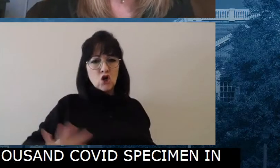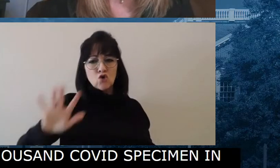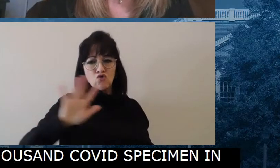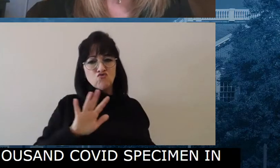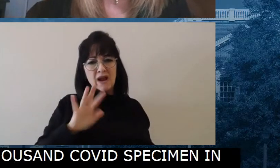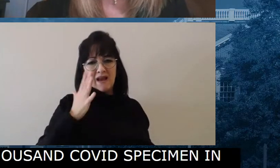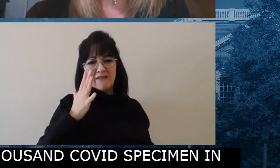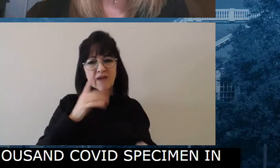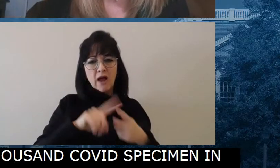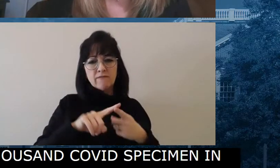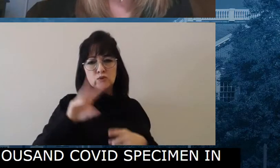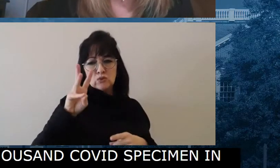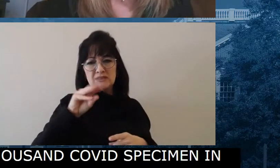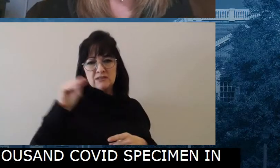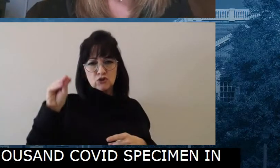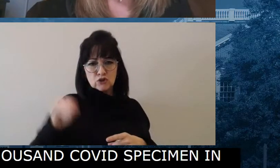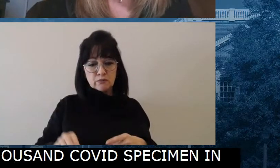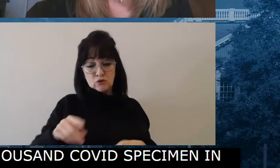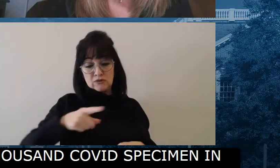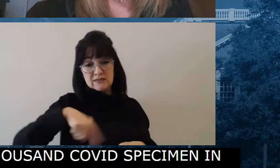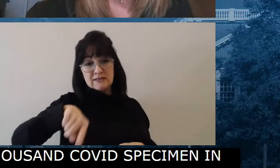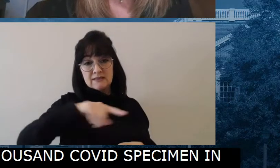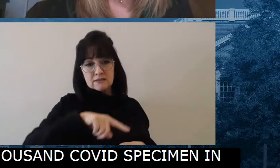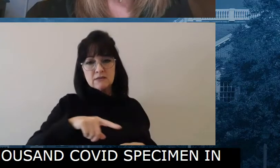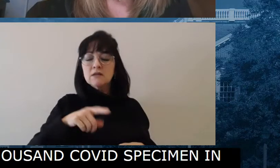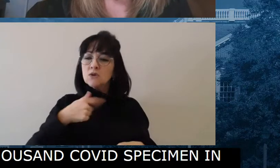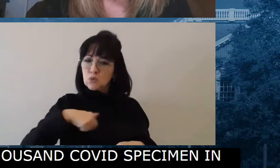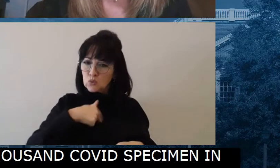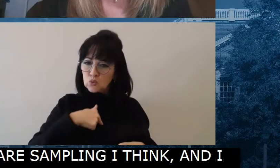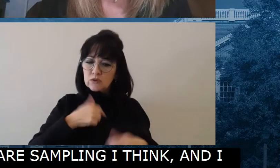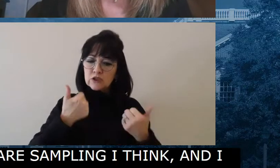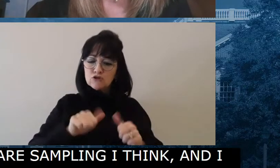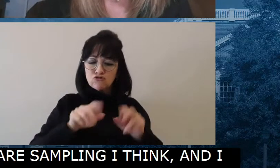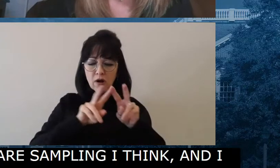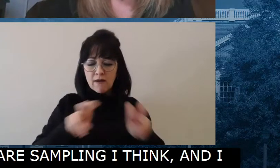6% of those samples for genetic sequencing.